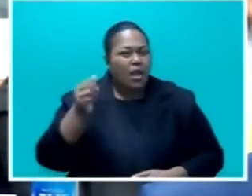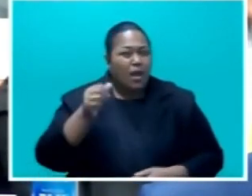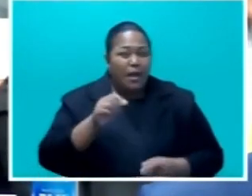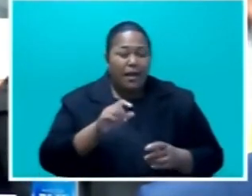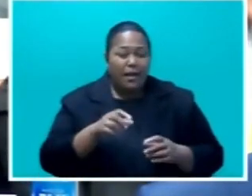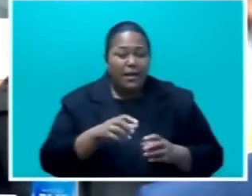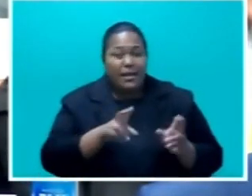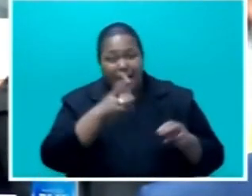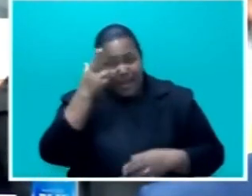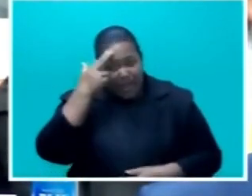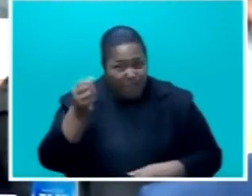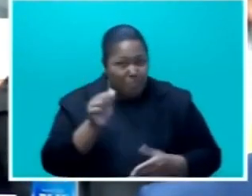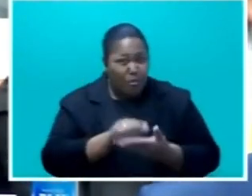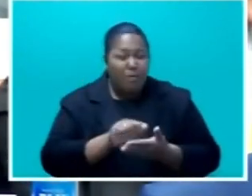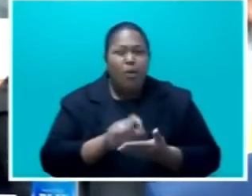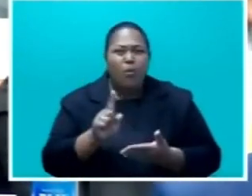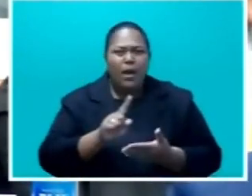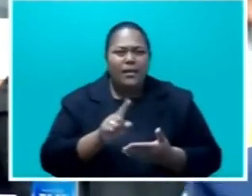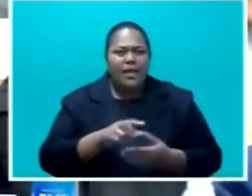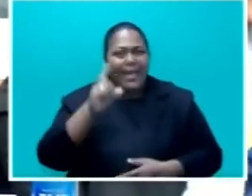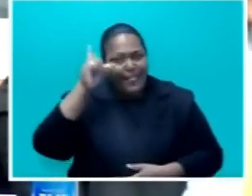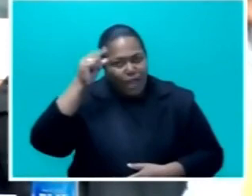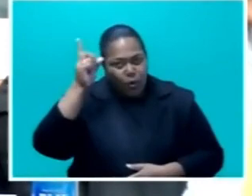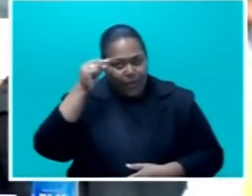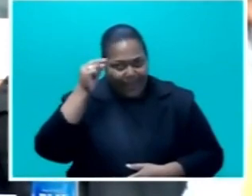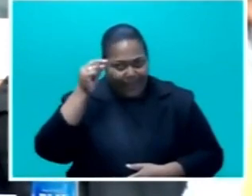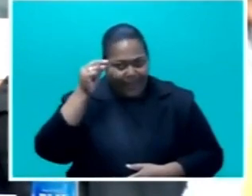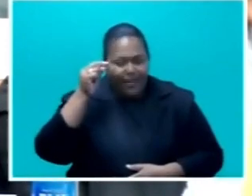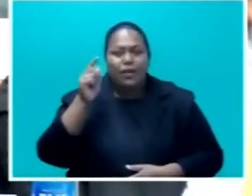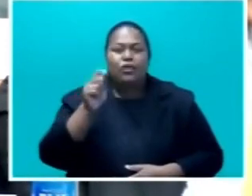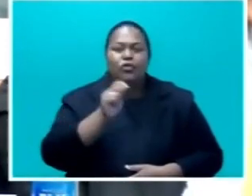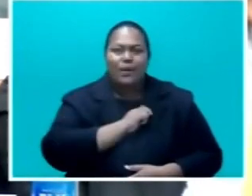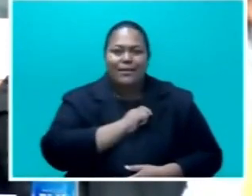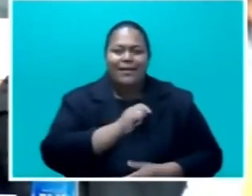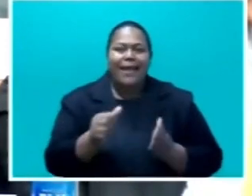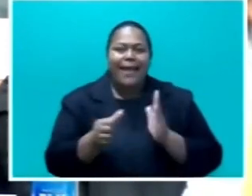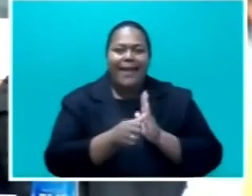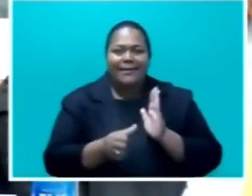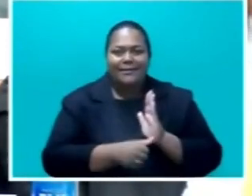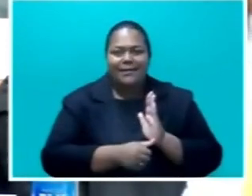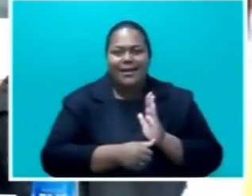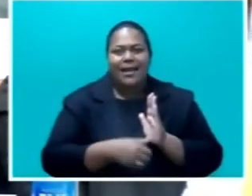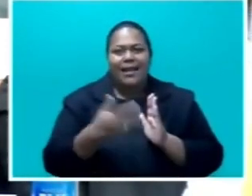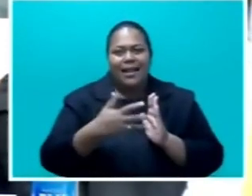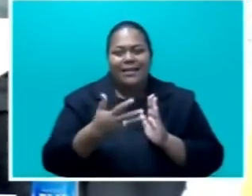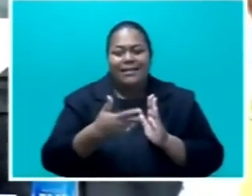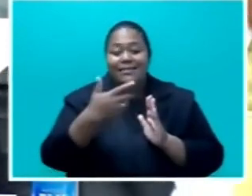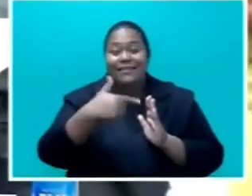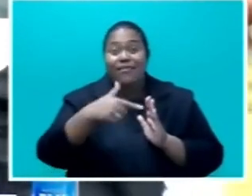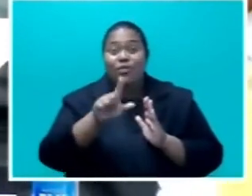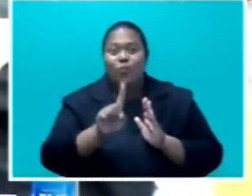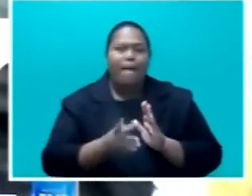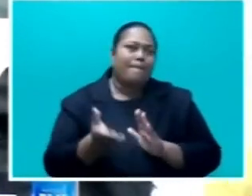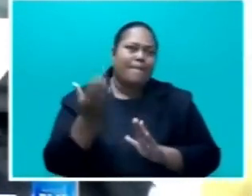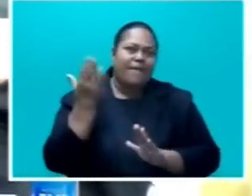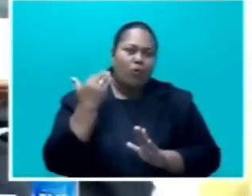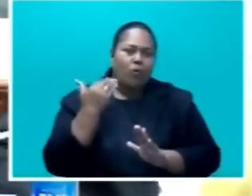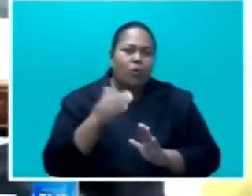2021, and how it was passed in Parliament by the then government, of course now in the